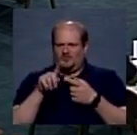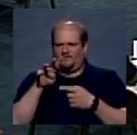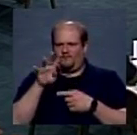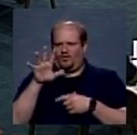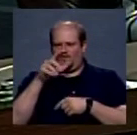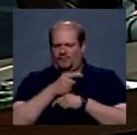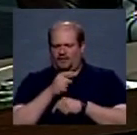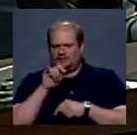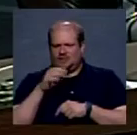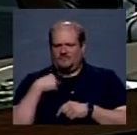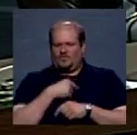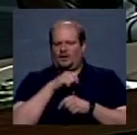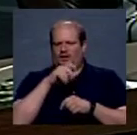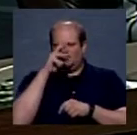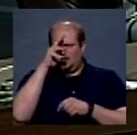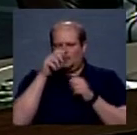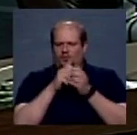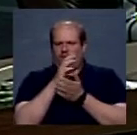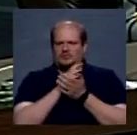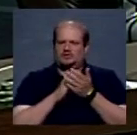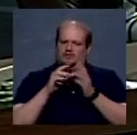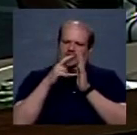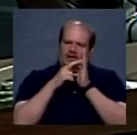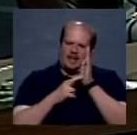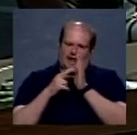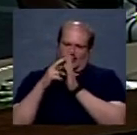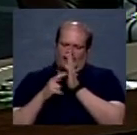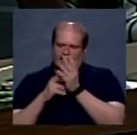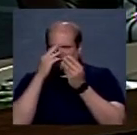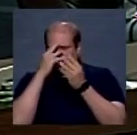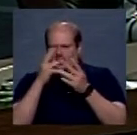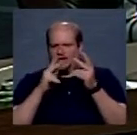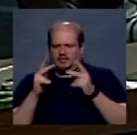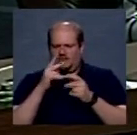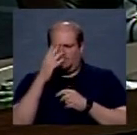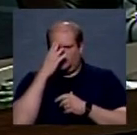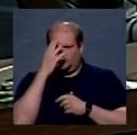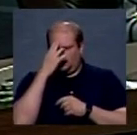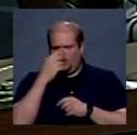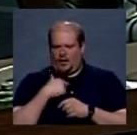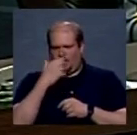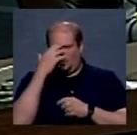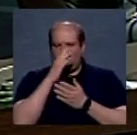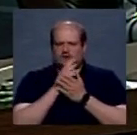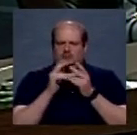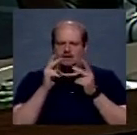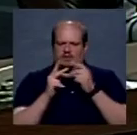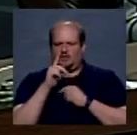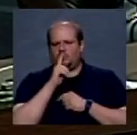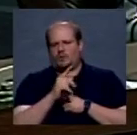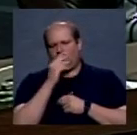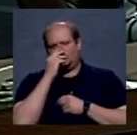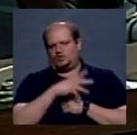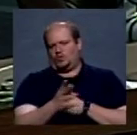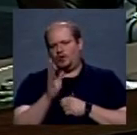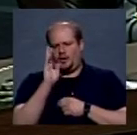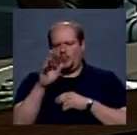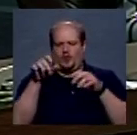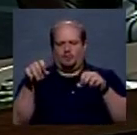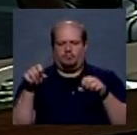days. If we could come up with some guidelines to let our residents know. I know there are some people that don't really care, they'll just pull